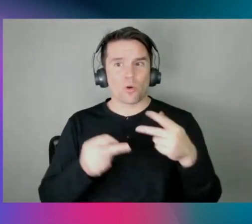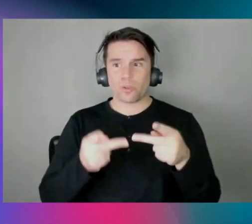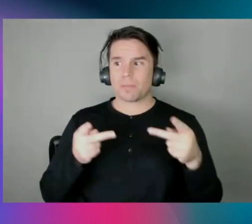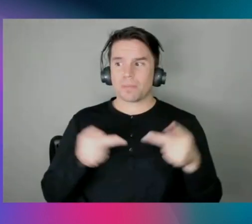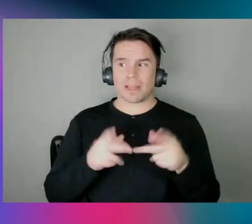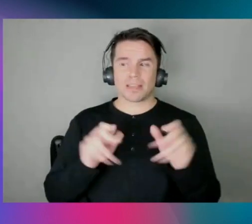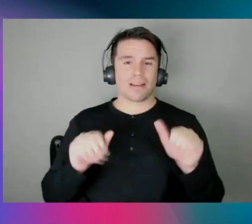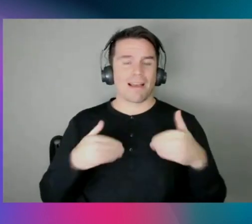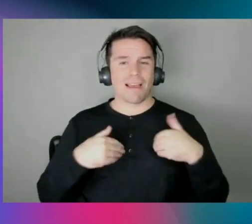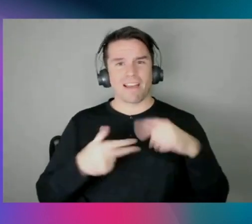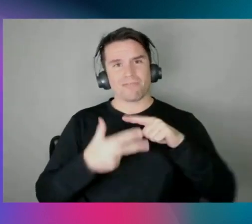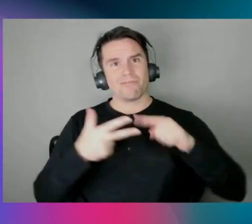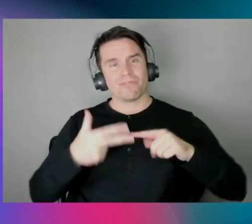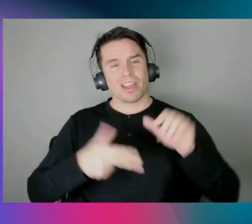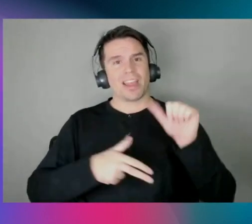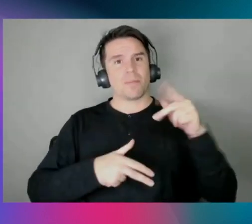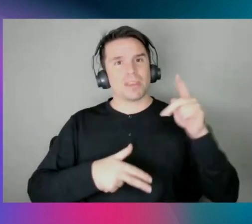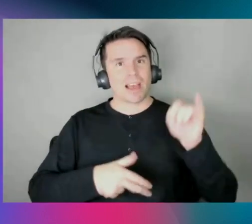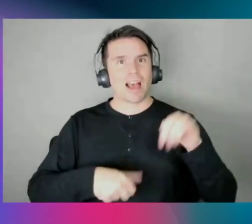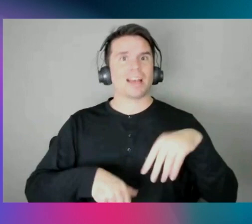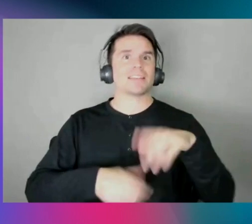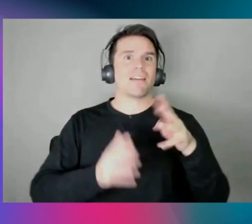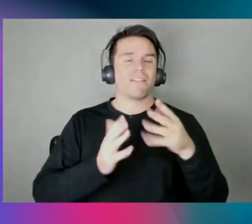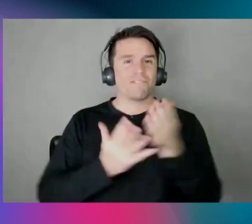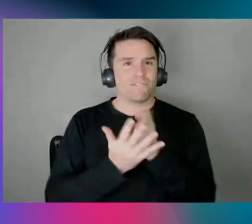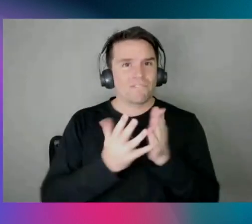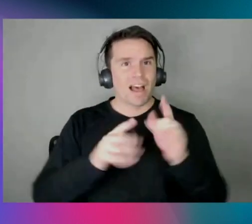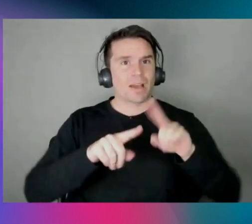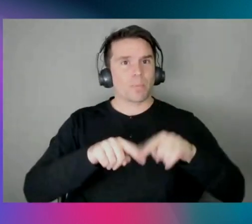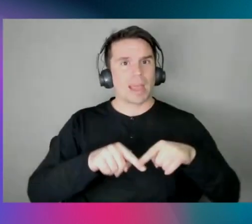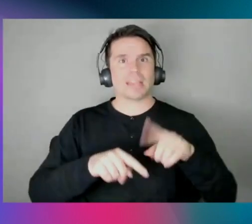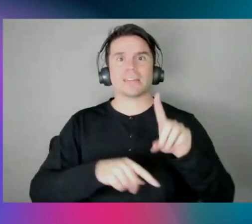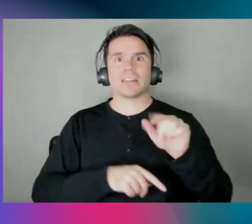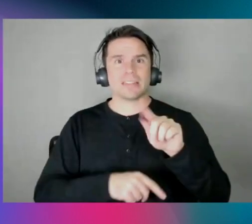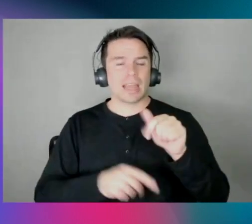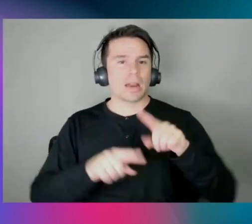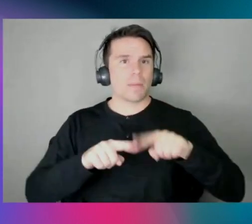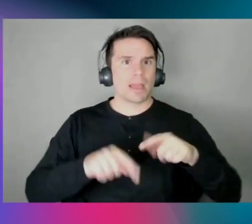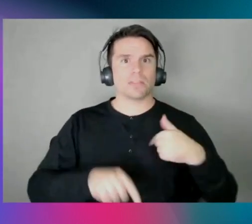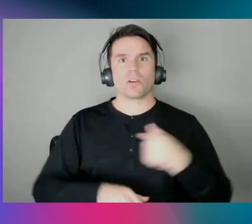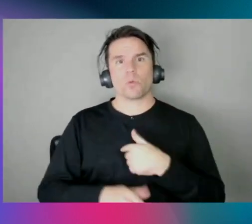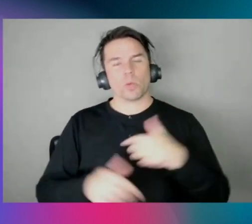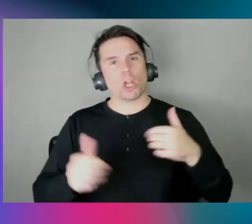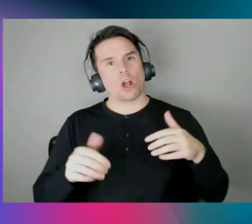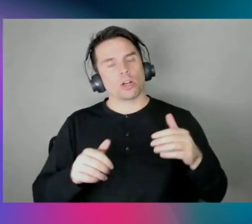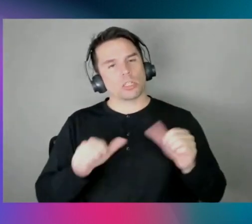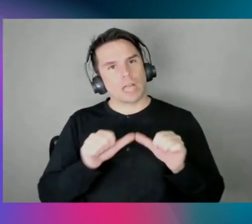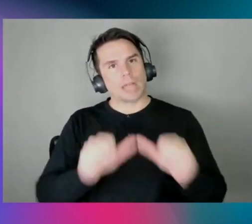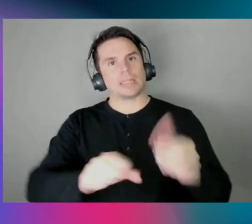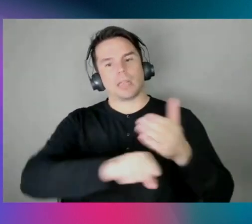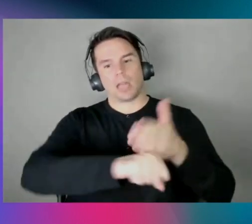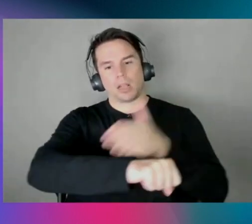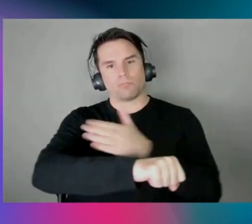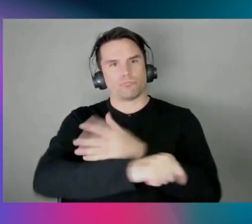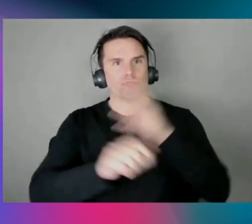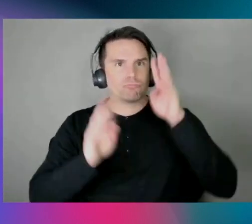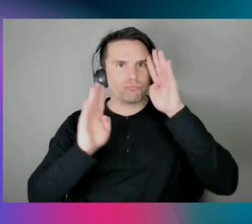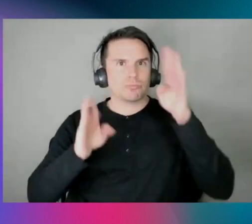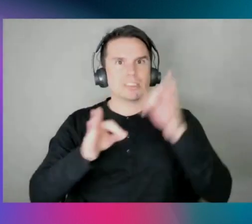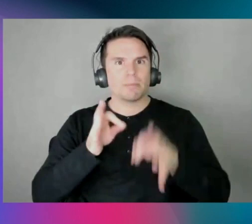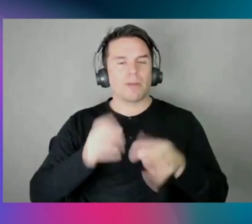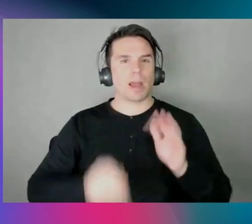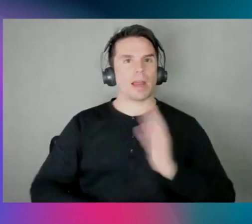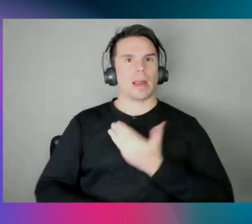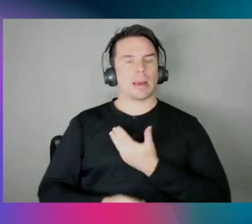APIs. And we continue to improve the product with new feature enhancements and new capabilities based on what we hear our audience want. So if